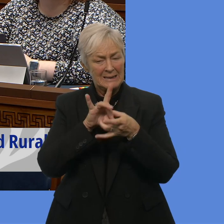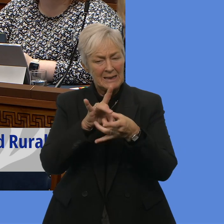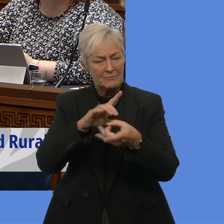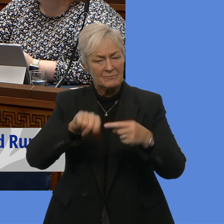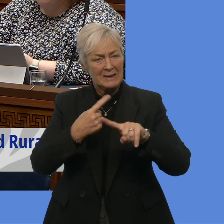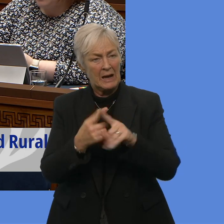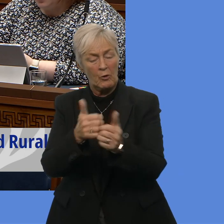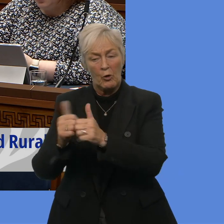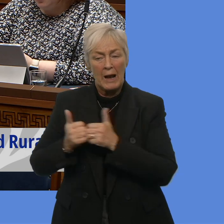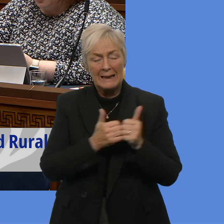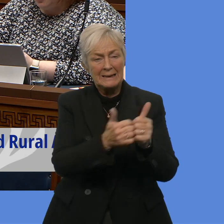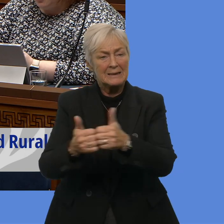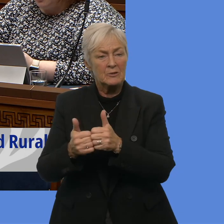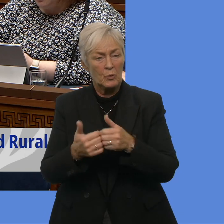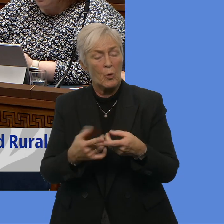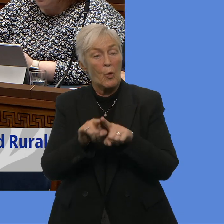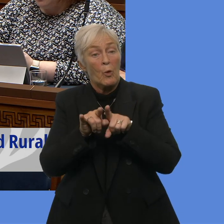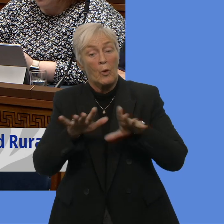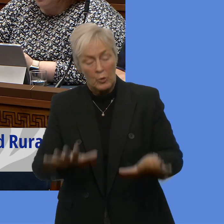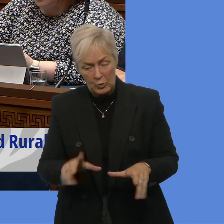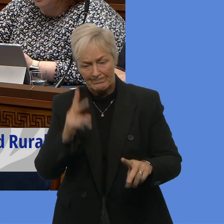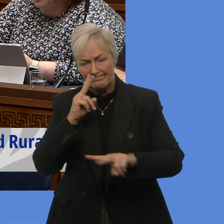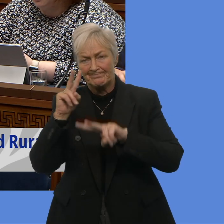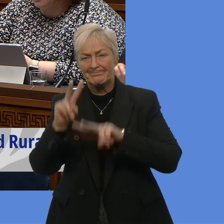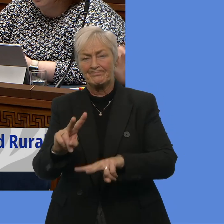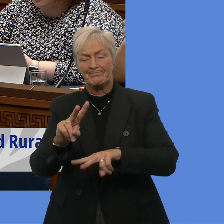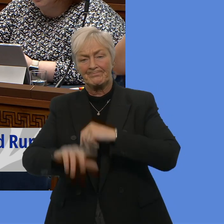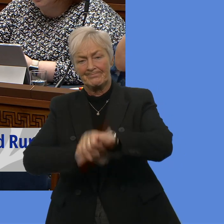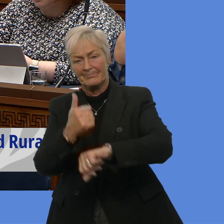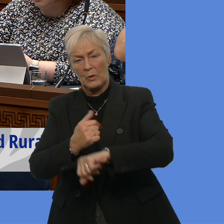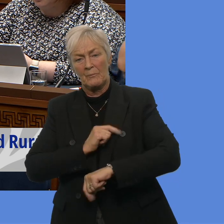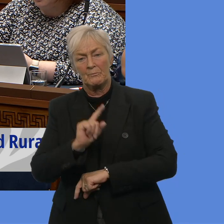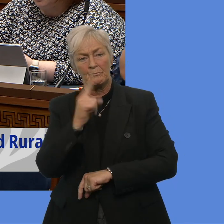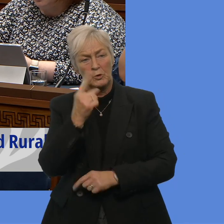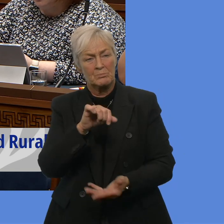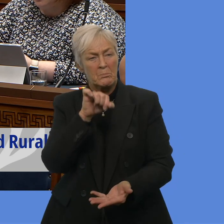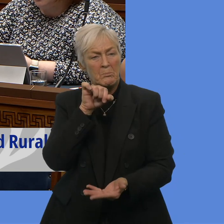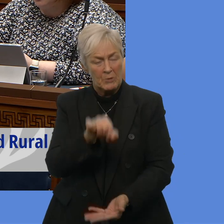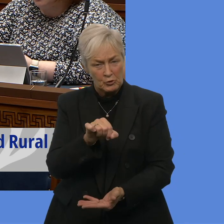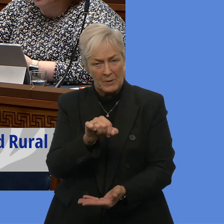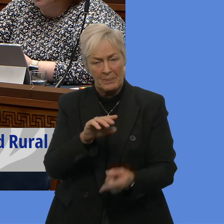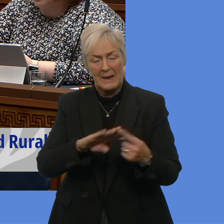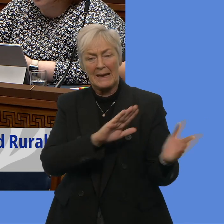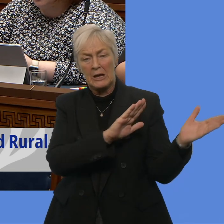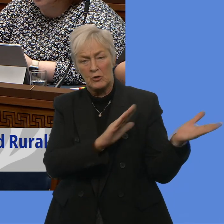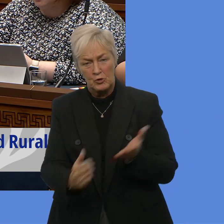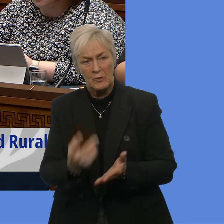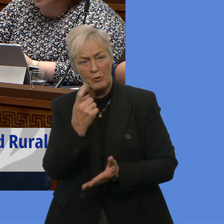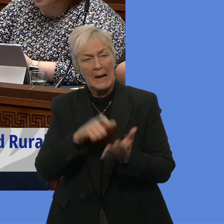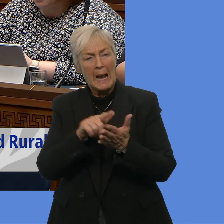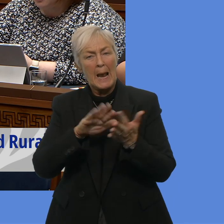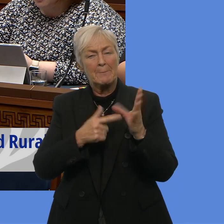on that. Alongside that, we're also looking to set our first carbon budgets and then also introduce our first climate action